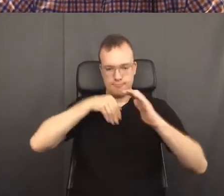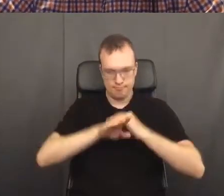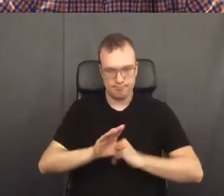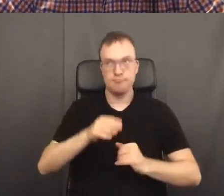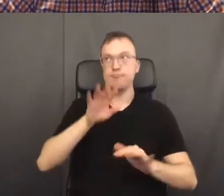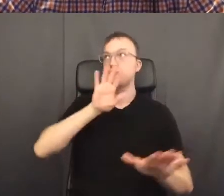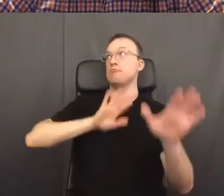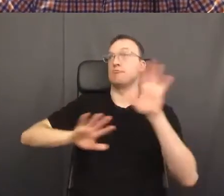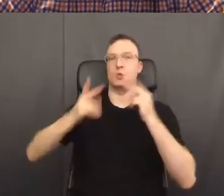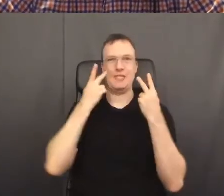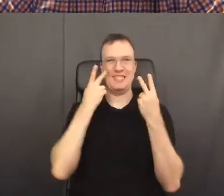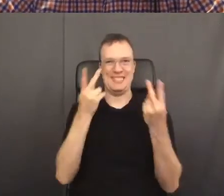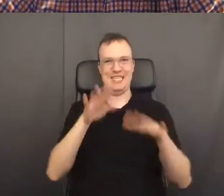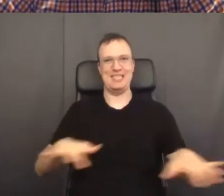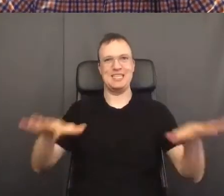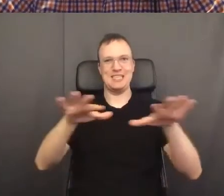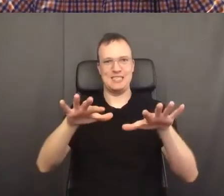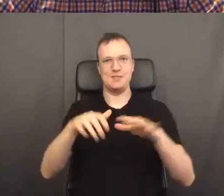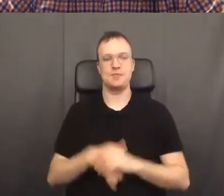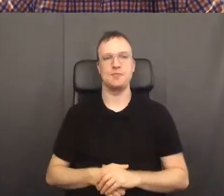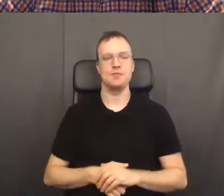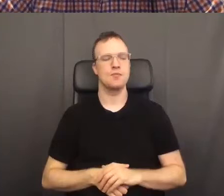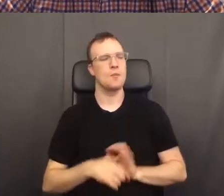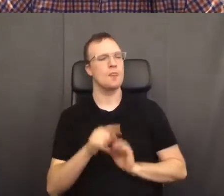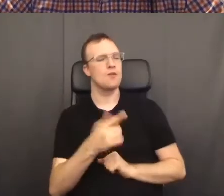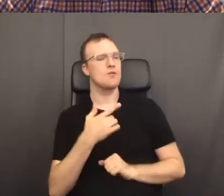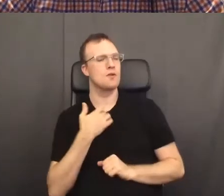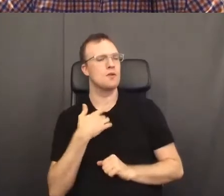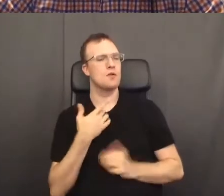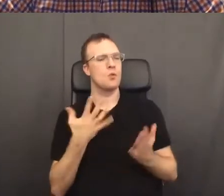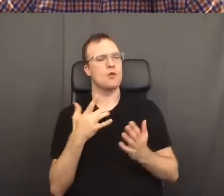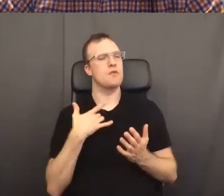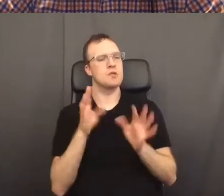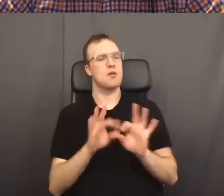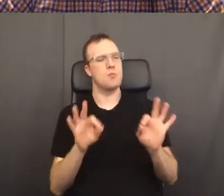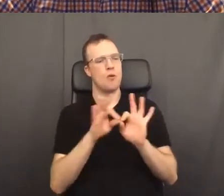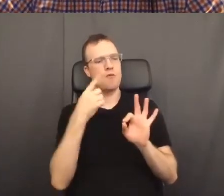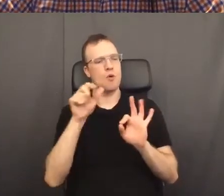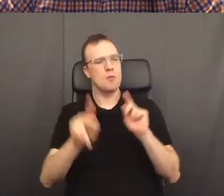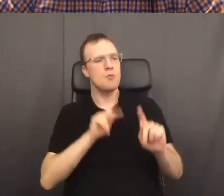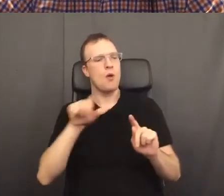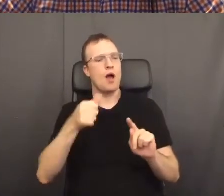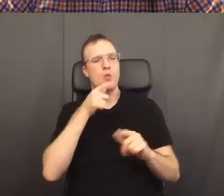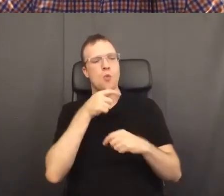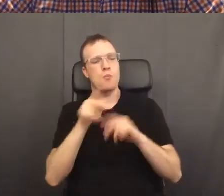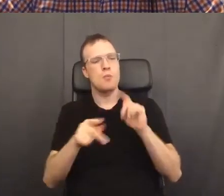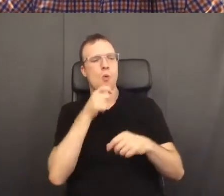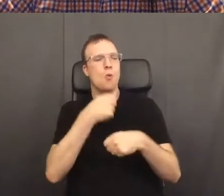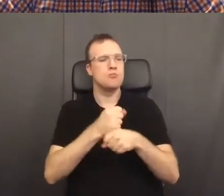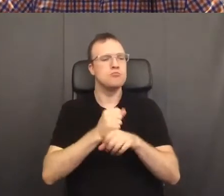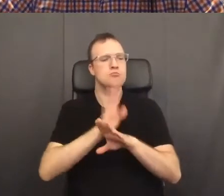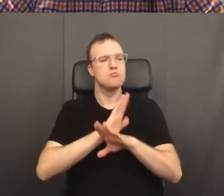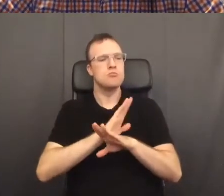Mm-hmm. And do you think there's any, what do you think is important for people or other filmmakers to know about working with people